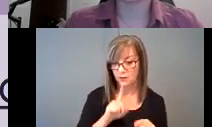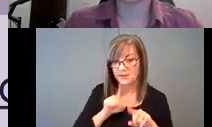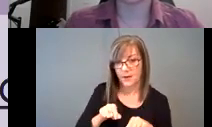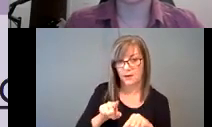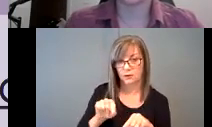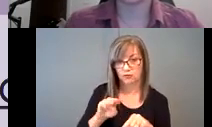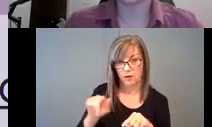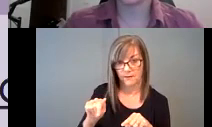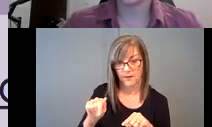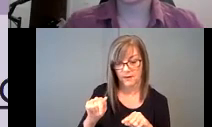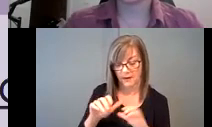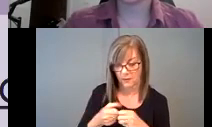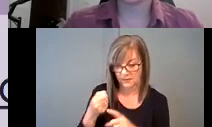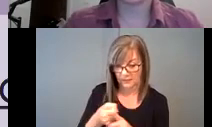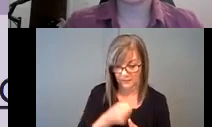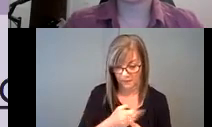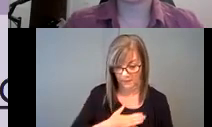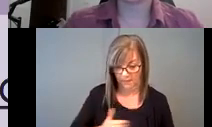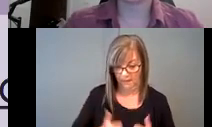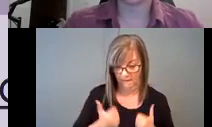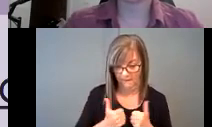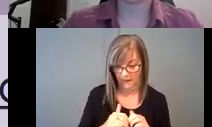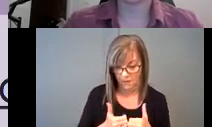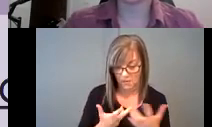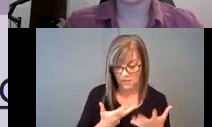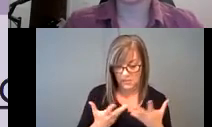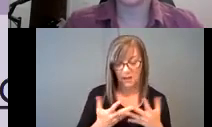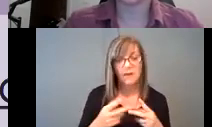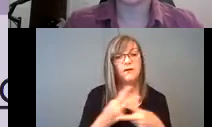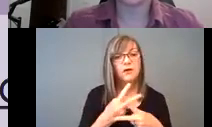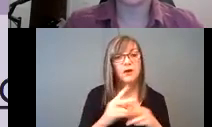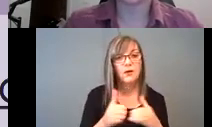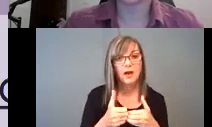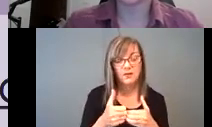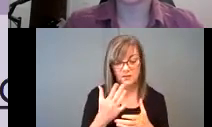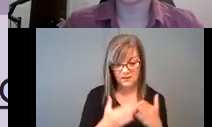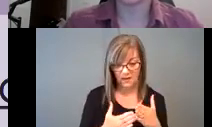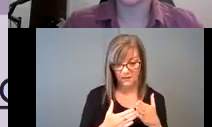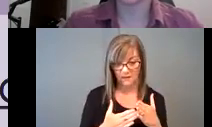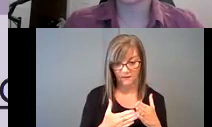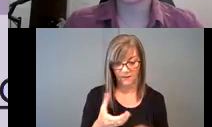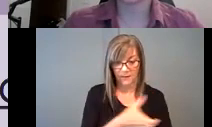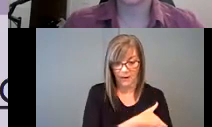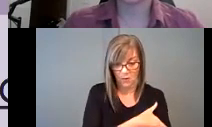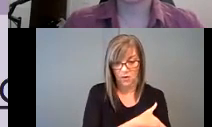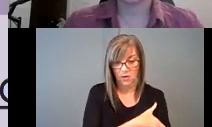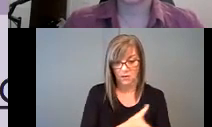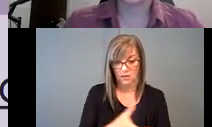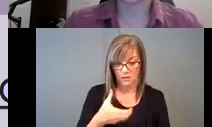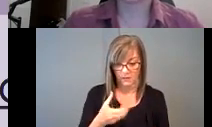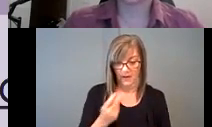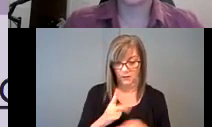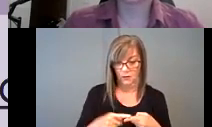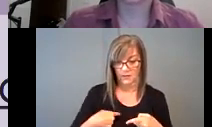different facets of your life? And then figuring out what are the ways that you can start taking some of that power and control back.